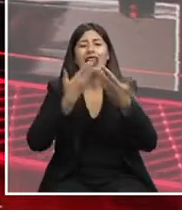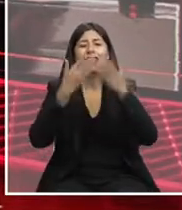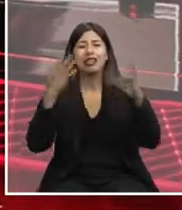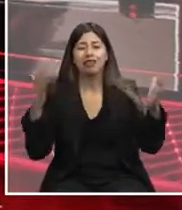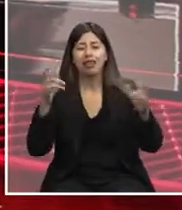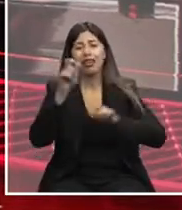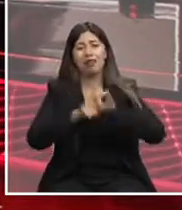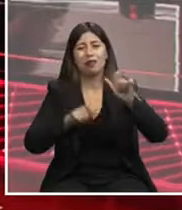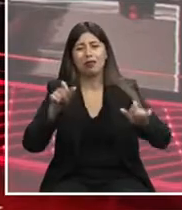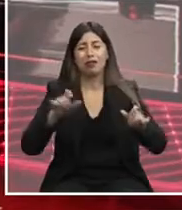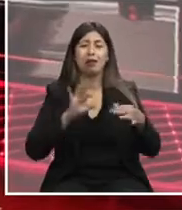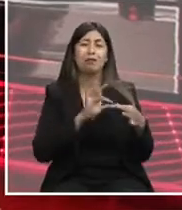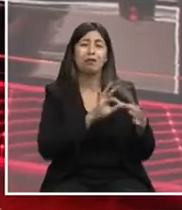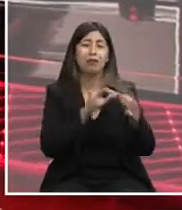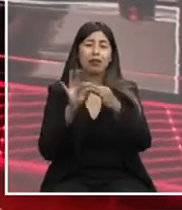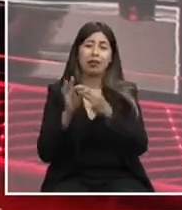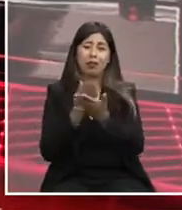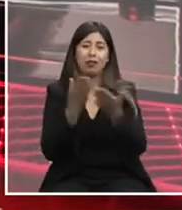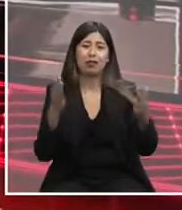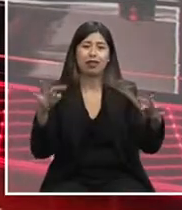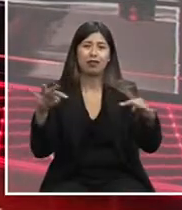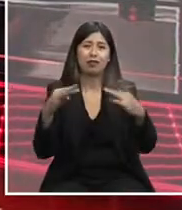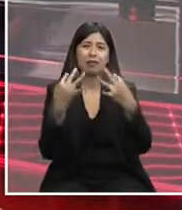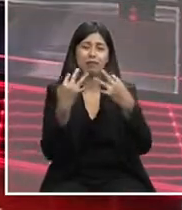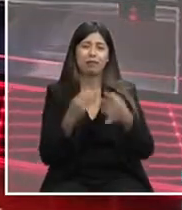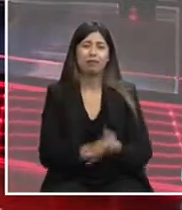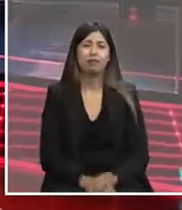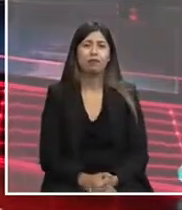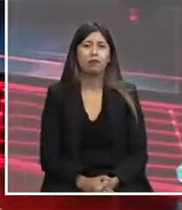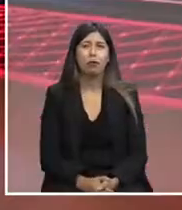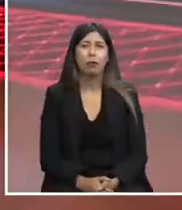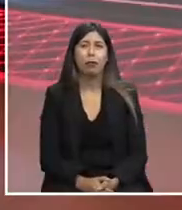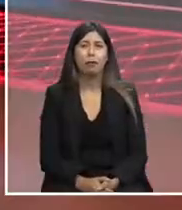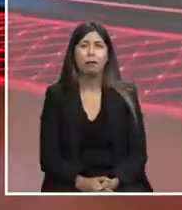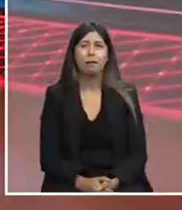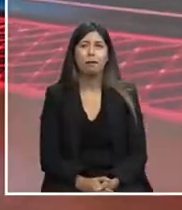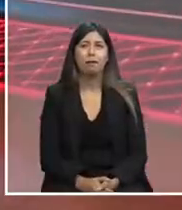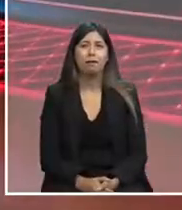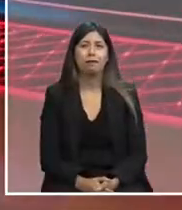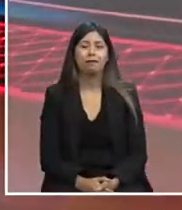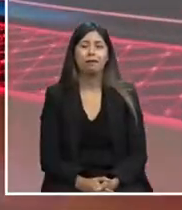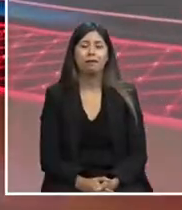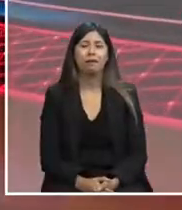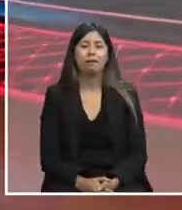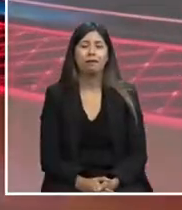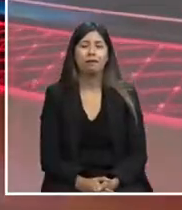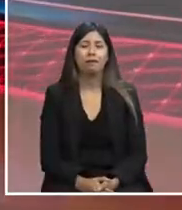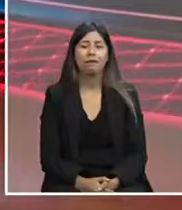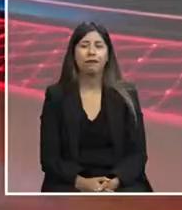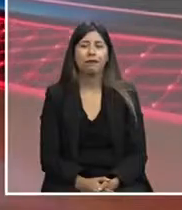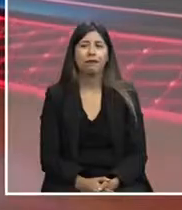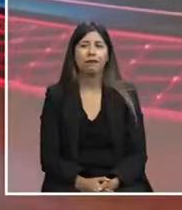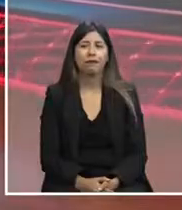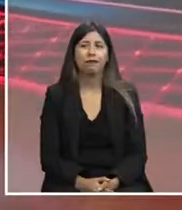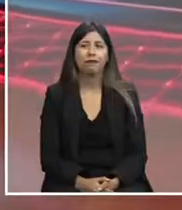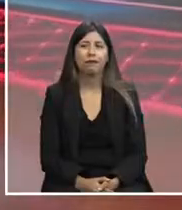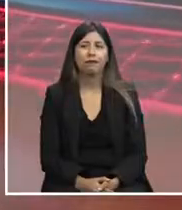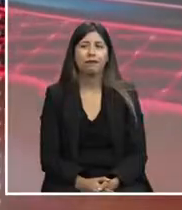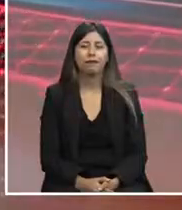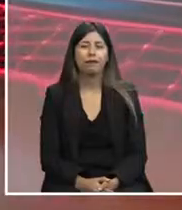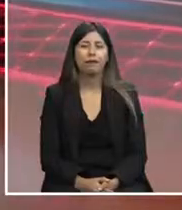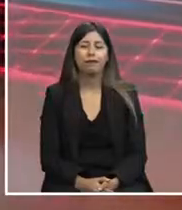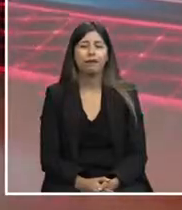Muchas gracias también, Gemma, por contarnos sobre este proyecto que estás haciendo específicamente en la Patagonia chilena, en los